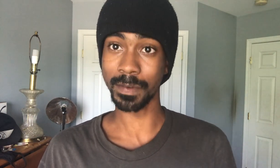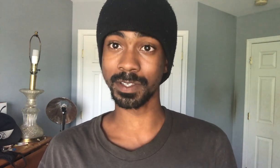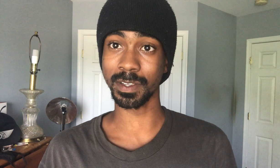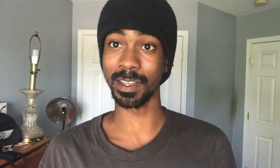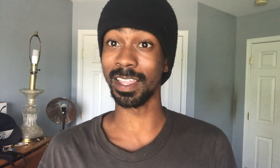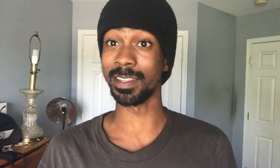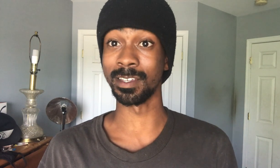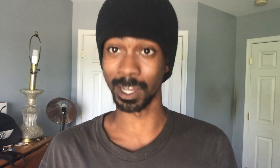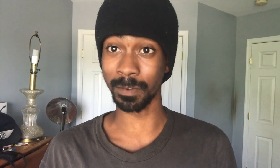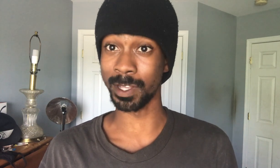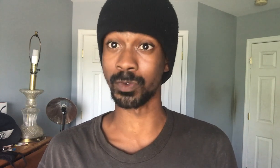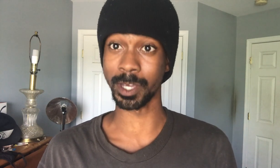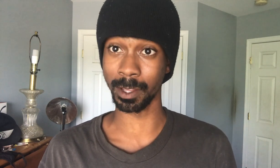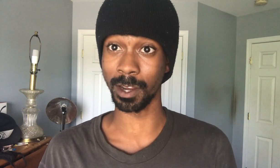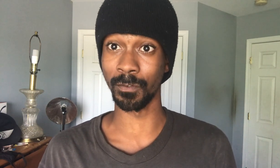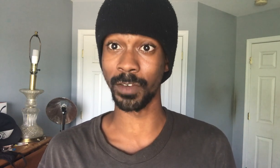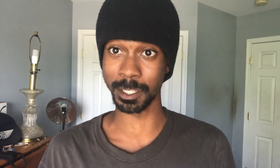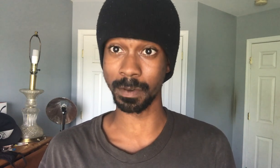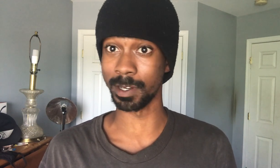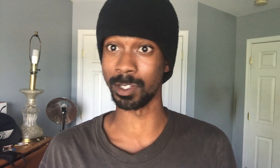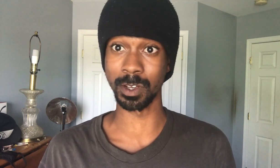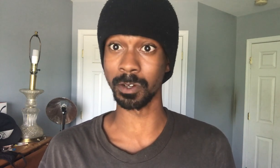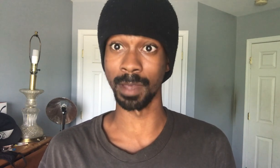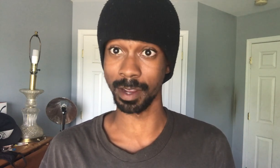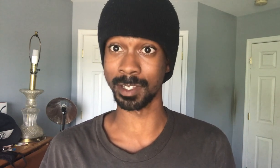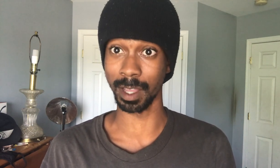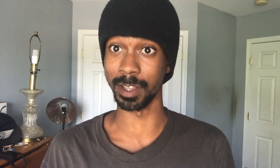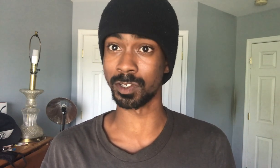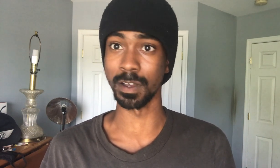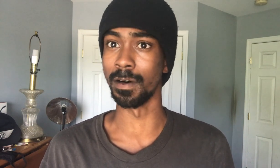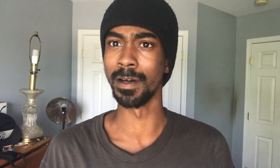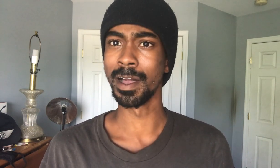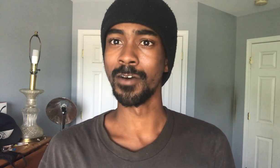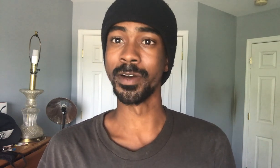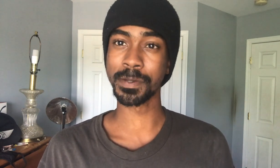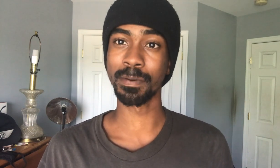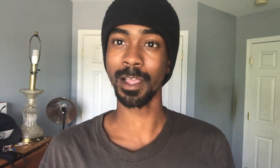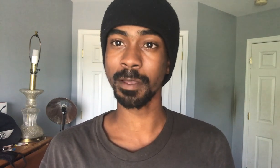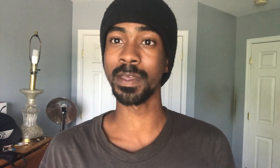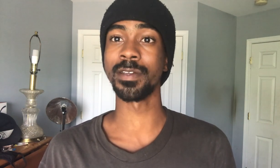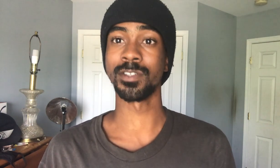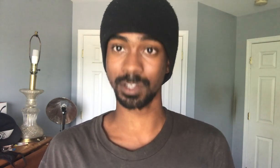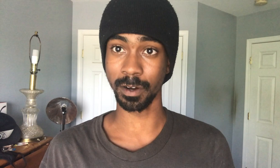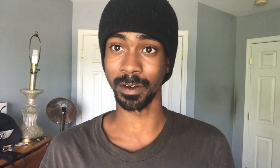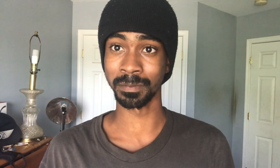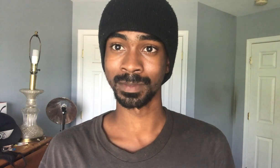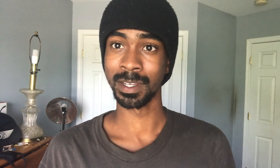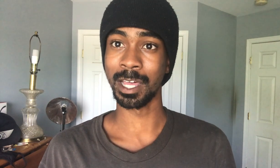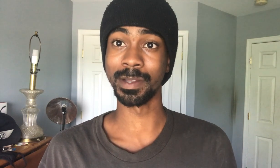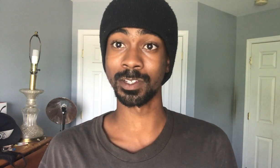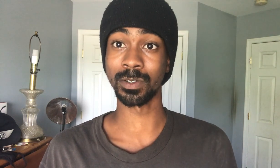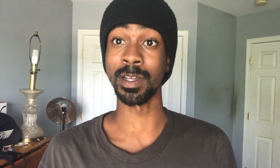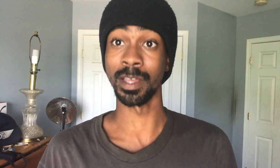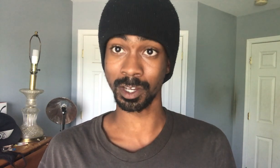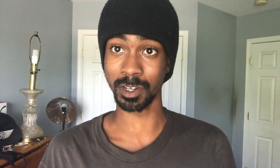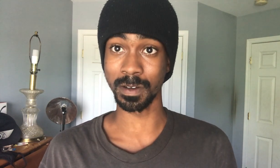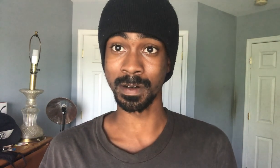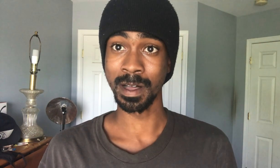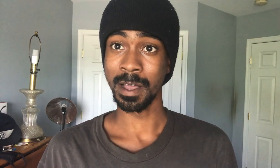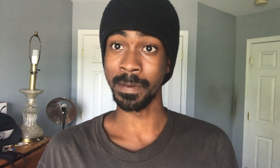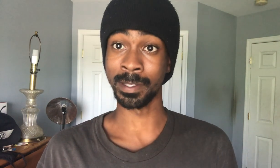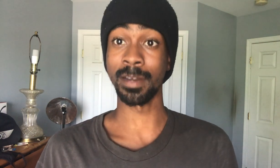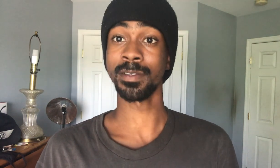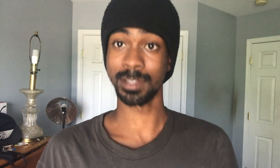because obviously, like, the government is regulating Facebook and these social media sites, so we should probably be concerned about this sort of